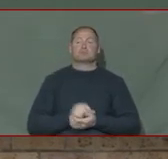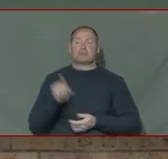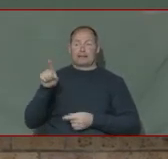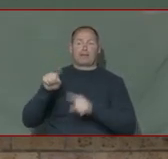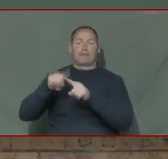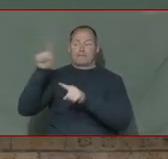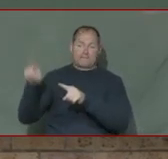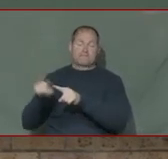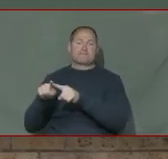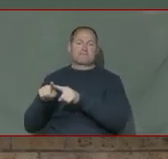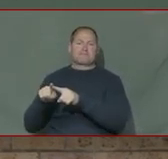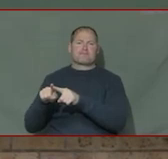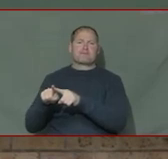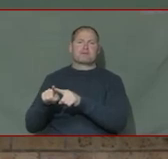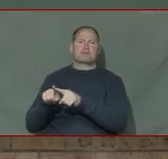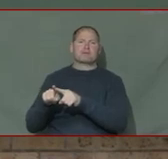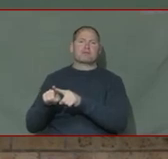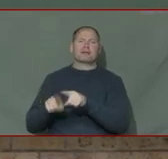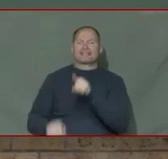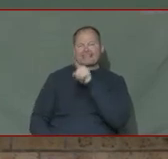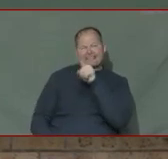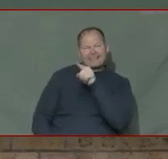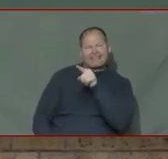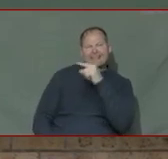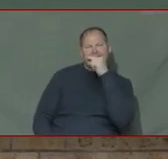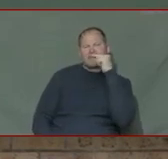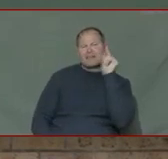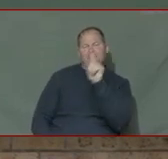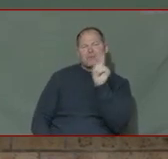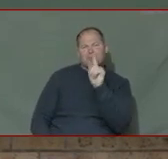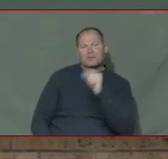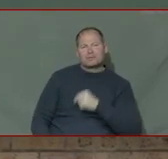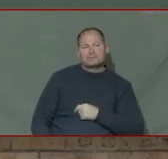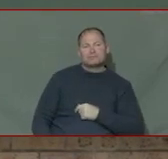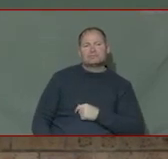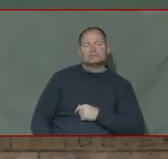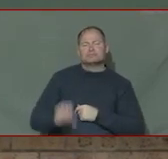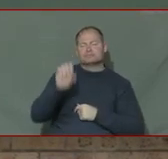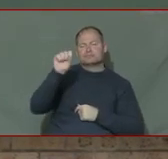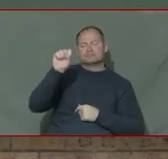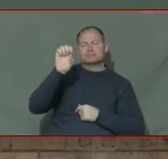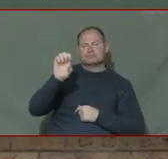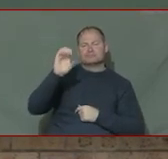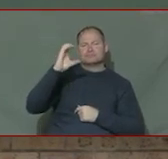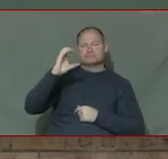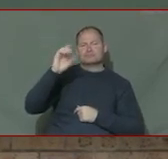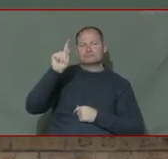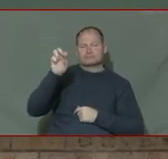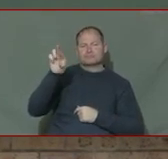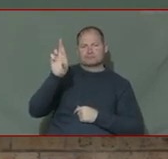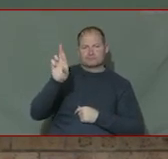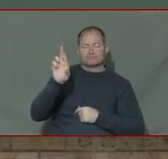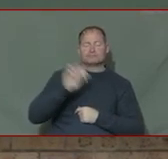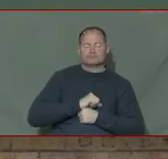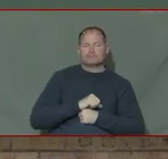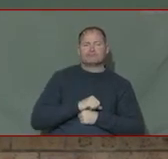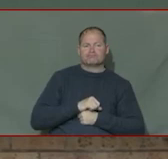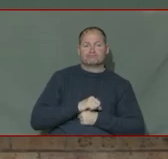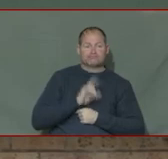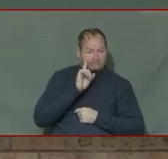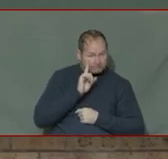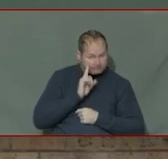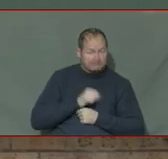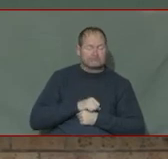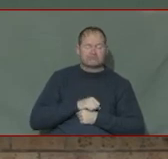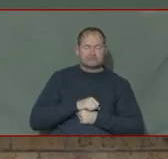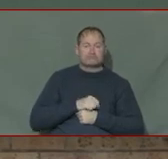Do you see? What do we call this part? A sector. Do you see that? Now,